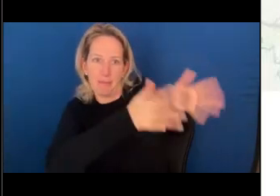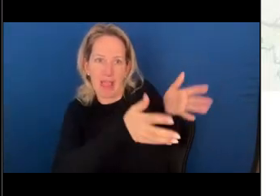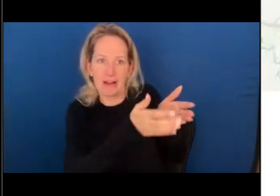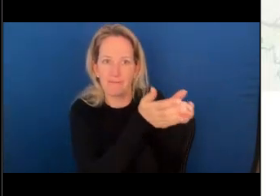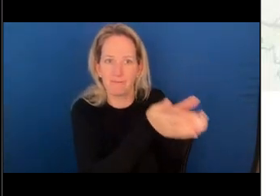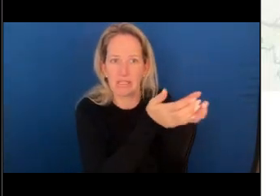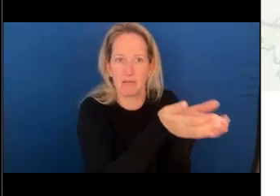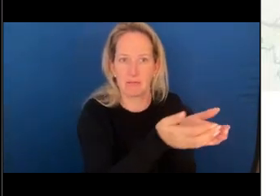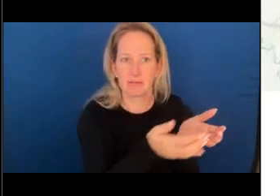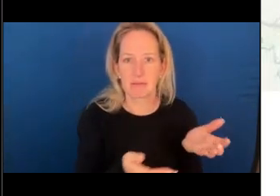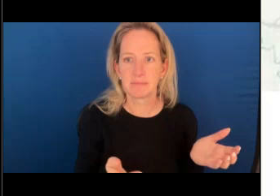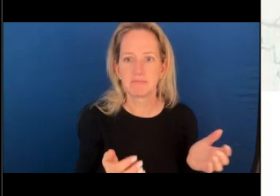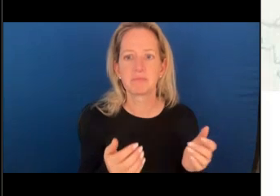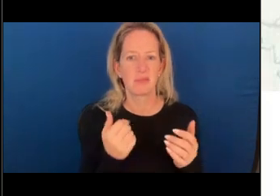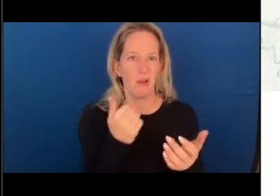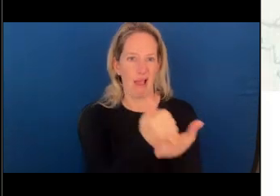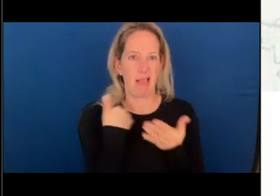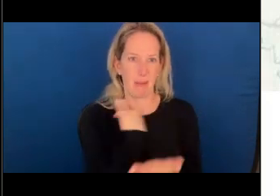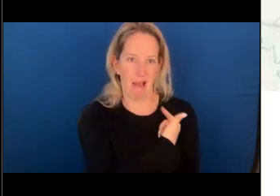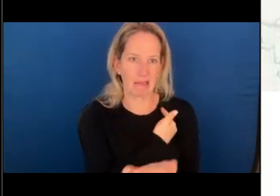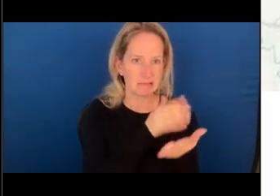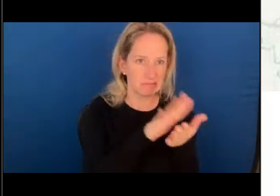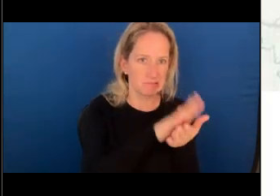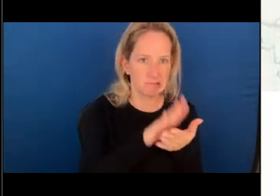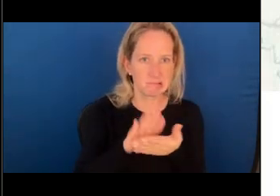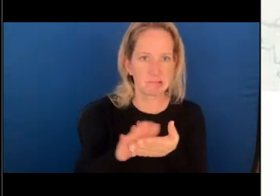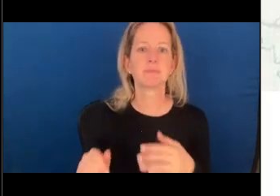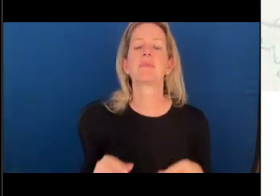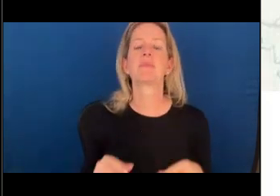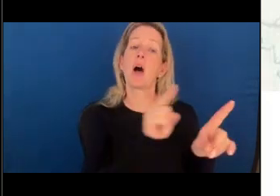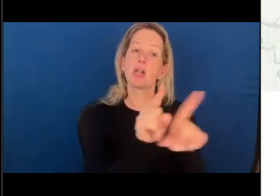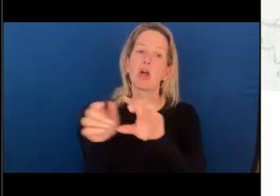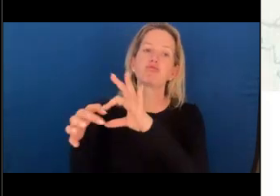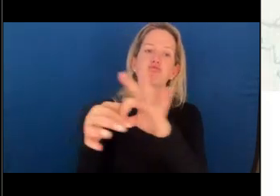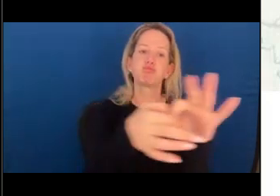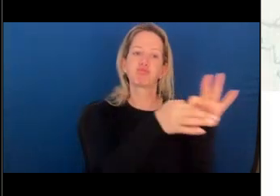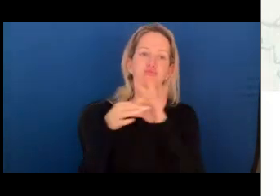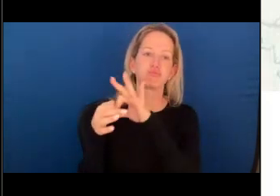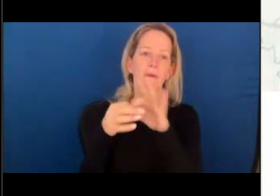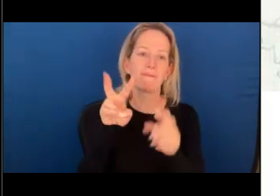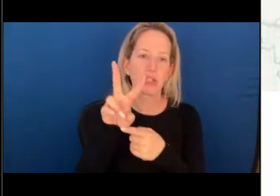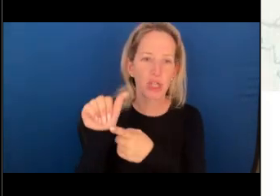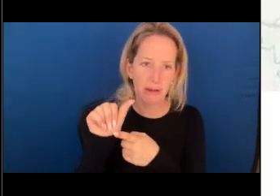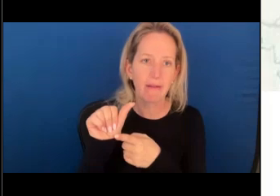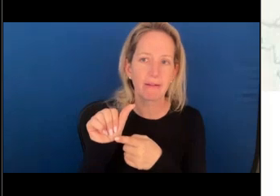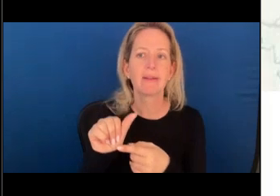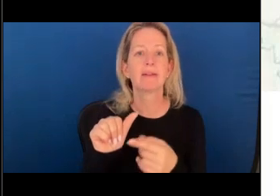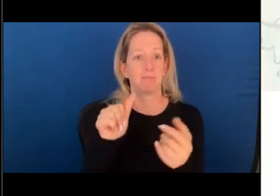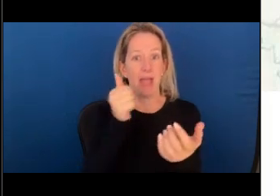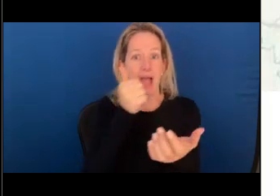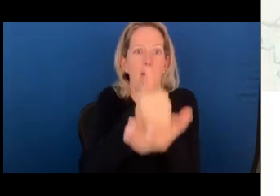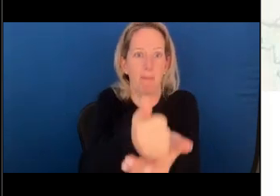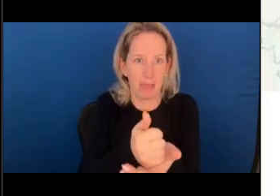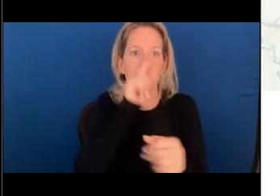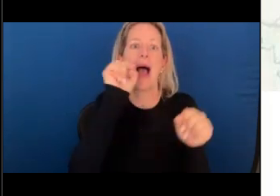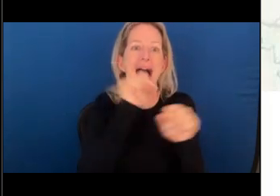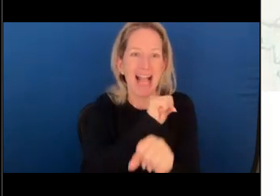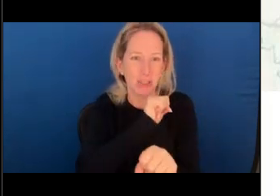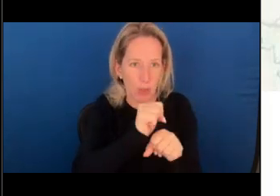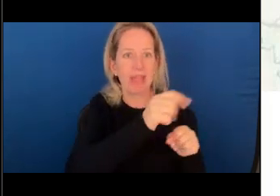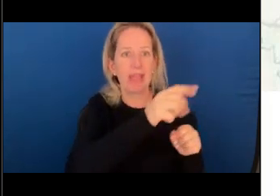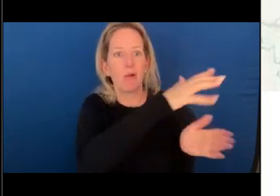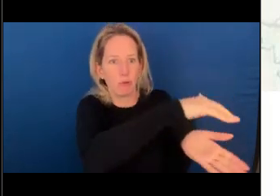us. We're also collaborating with some organizations across Virginia who are doing the actual vessel removal. And while on my end, we will not